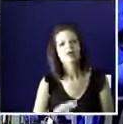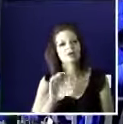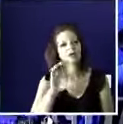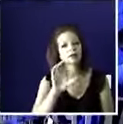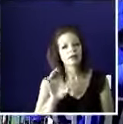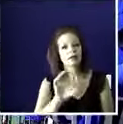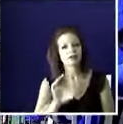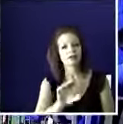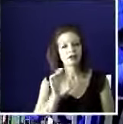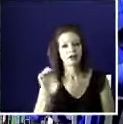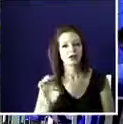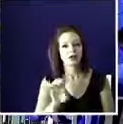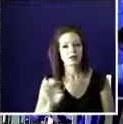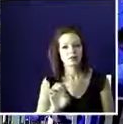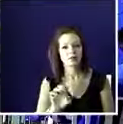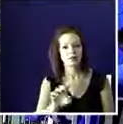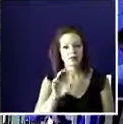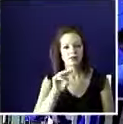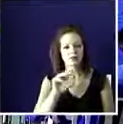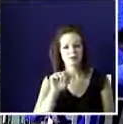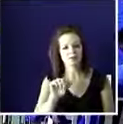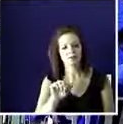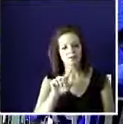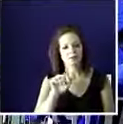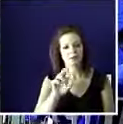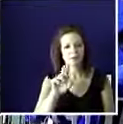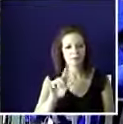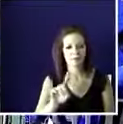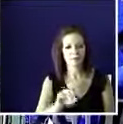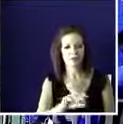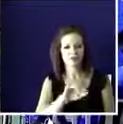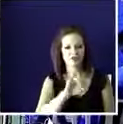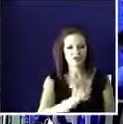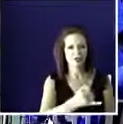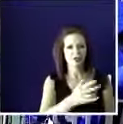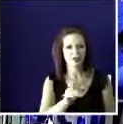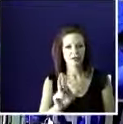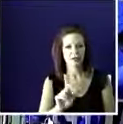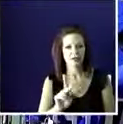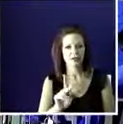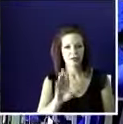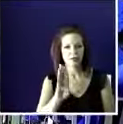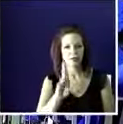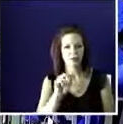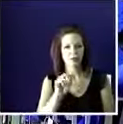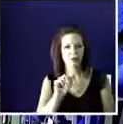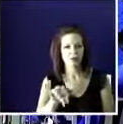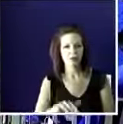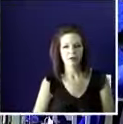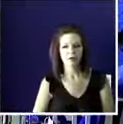Kalitra Alicia Millard. Jalen Kendall Bray.